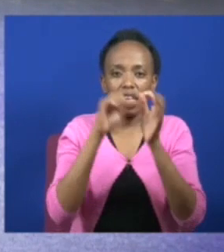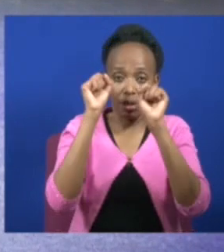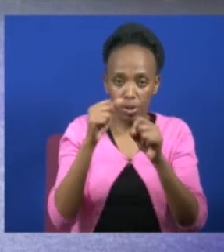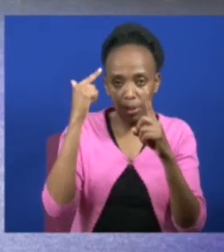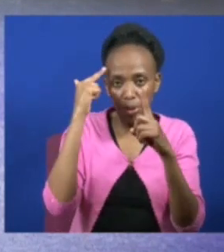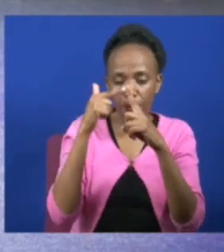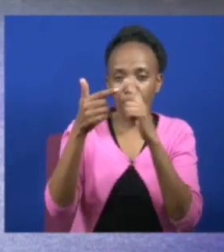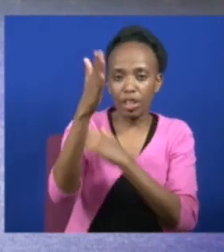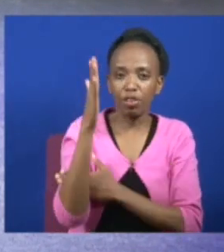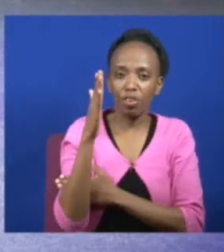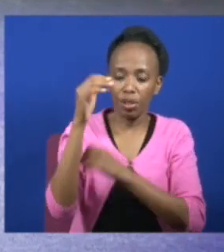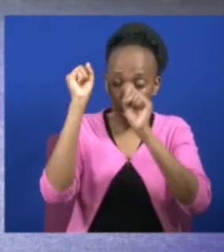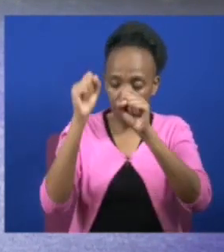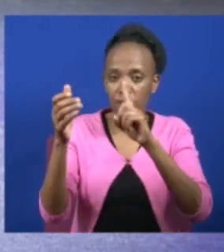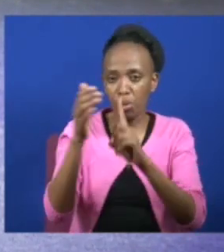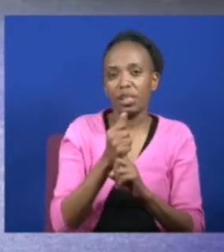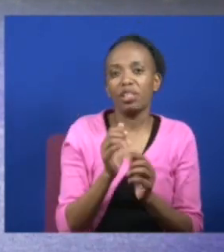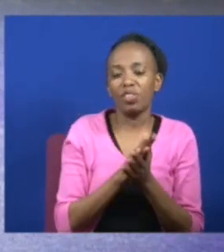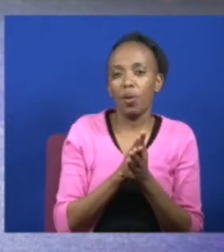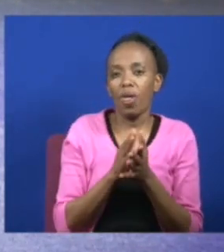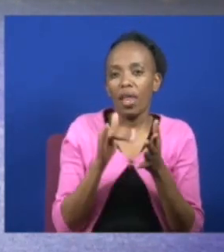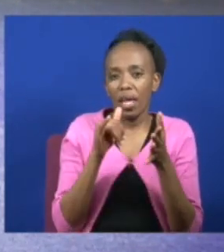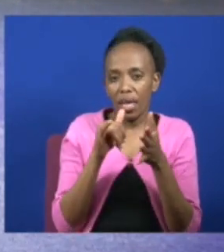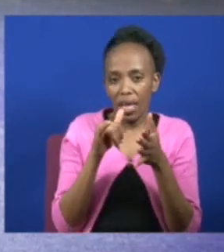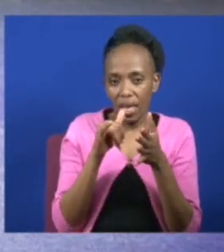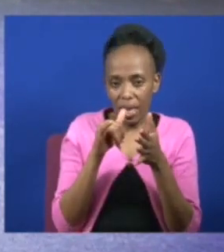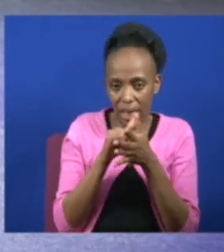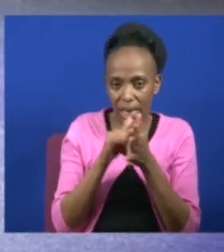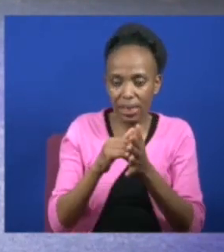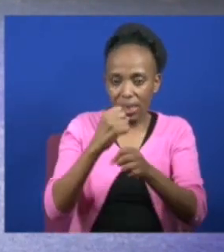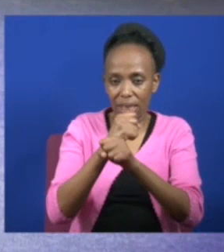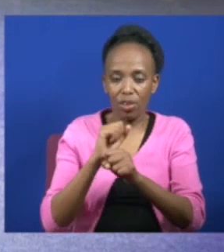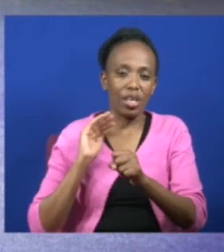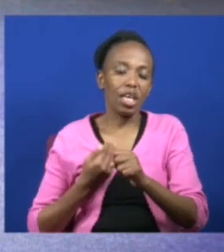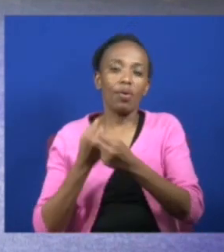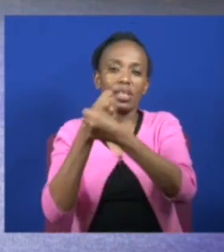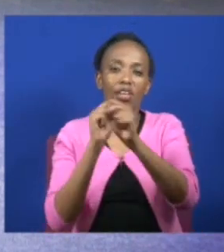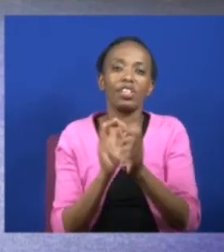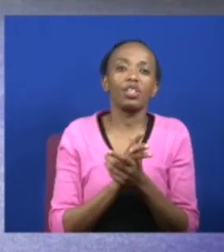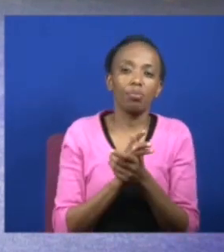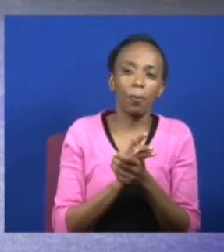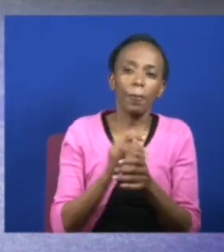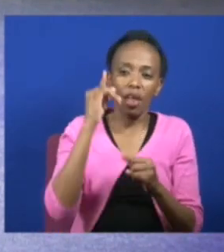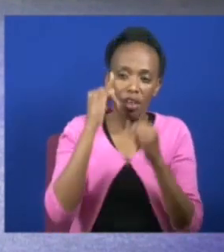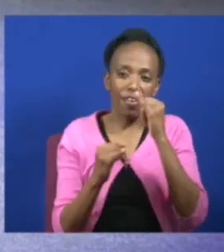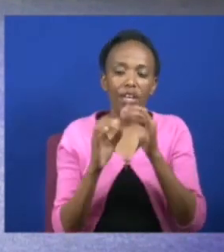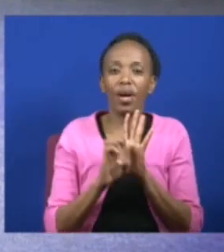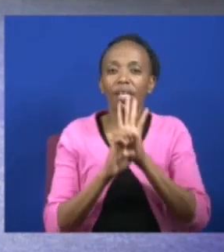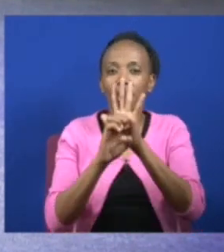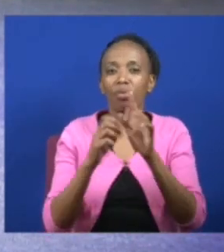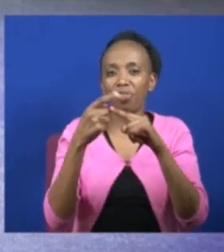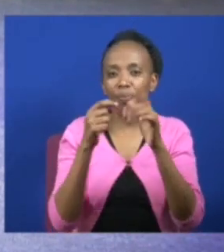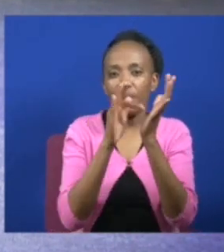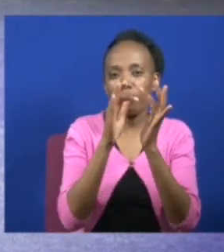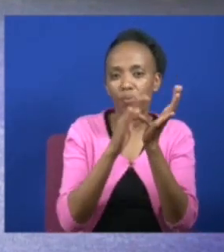the purposes of God could be accomplished, thus securing our salvation. And the final example from the